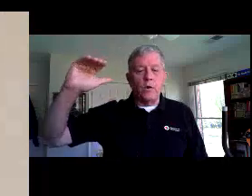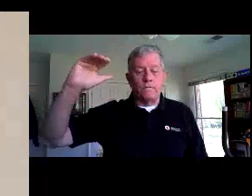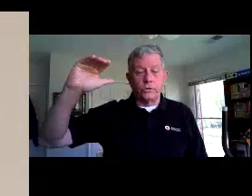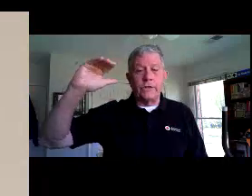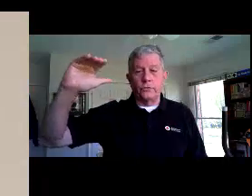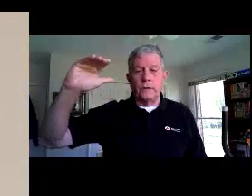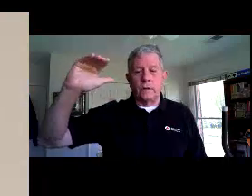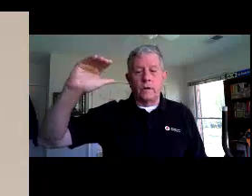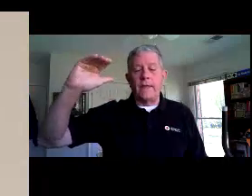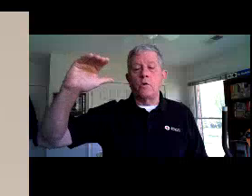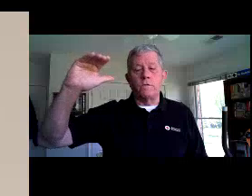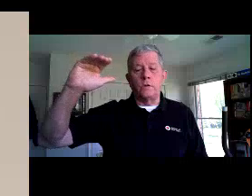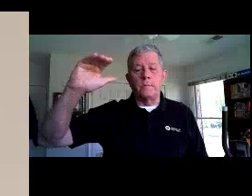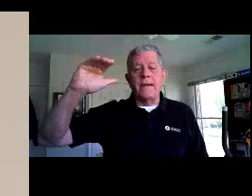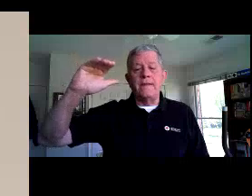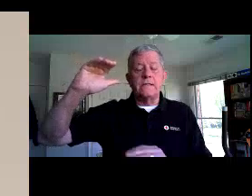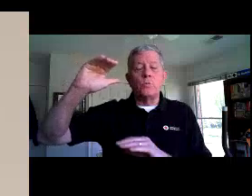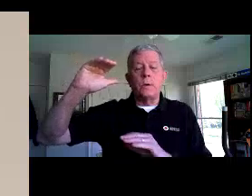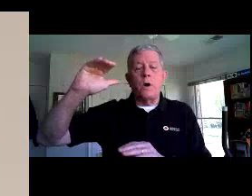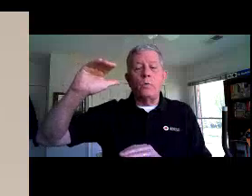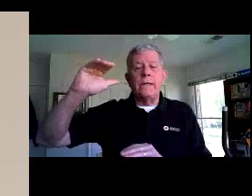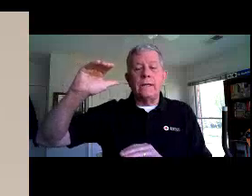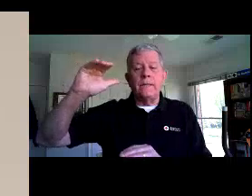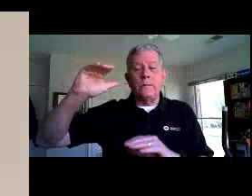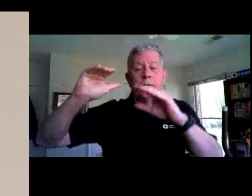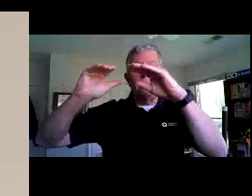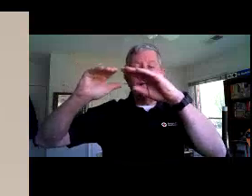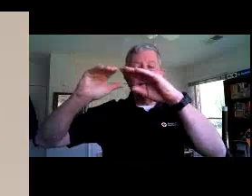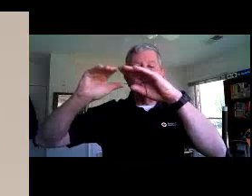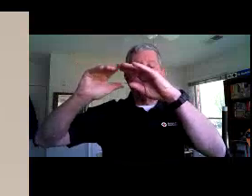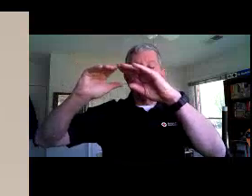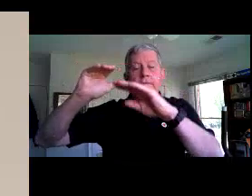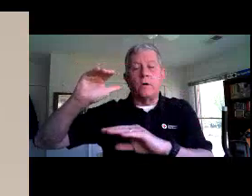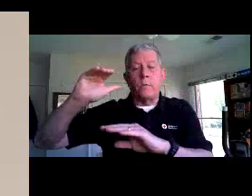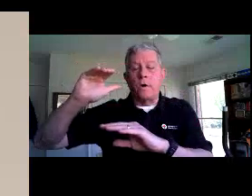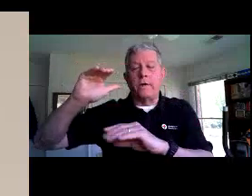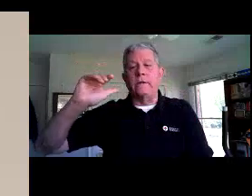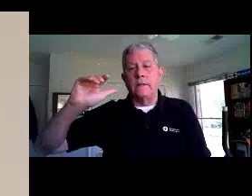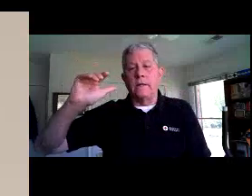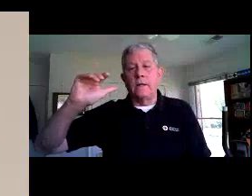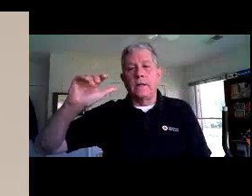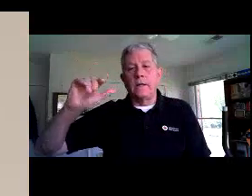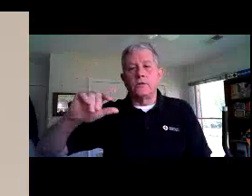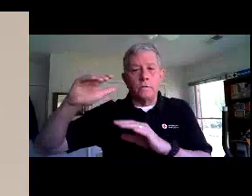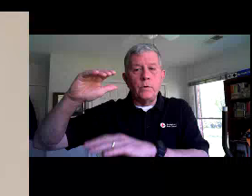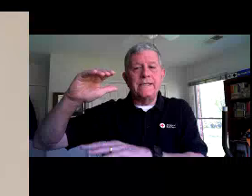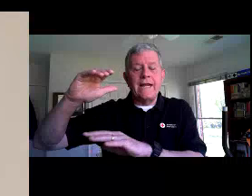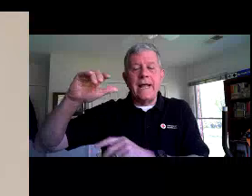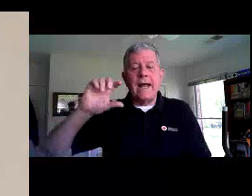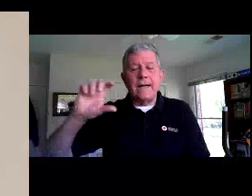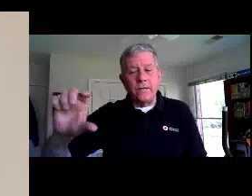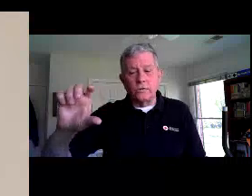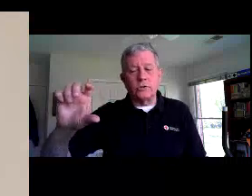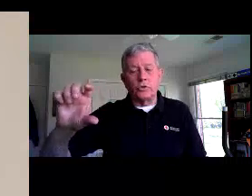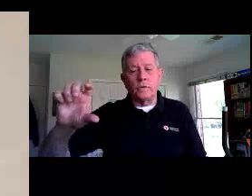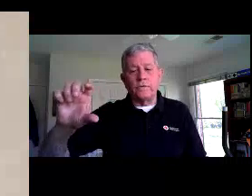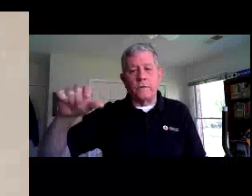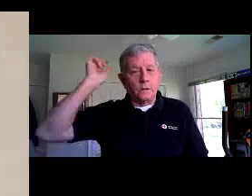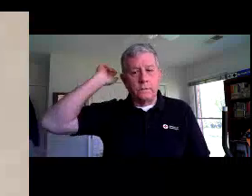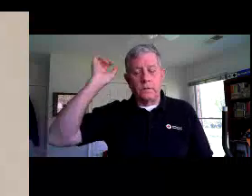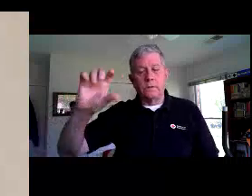And of that, for sheltering, of that overall demand, this is what part we can meet. We can meet either all of it or part of it. So if we say that and